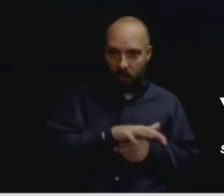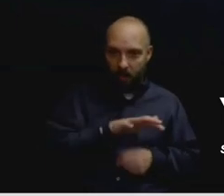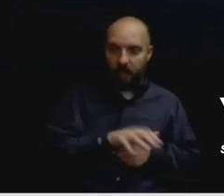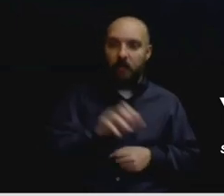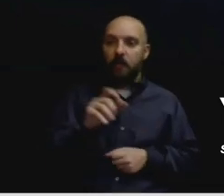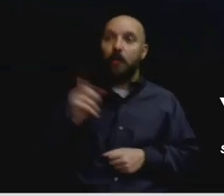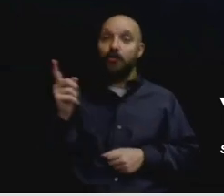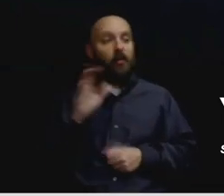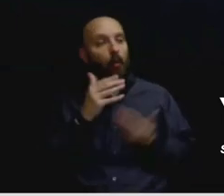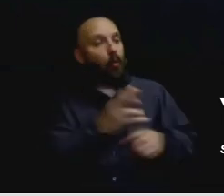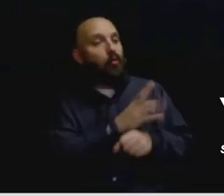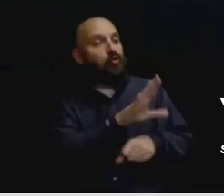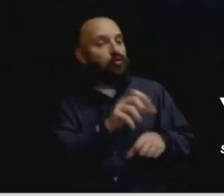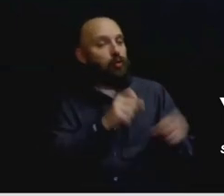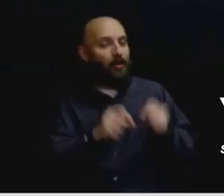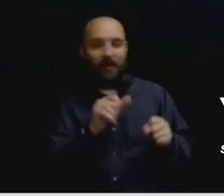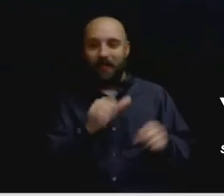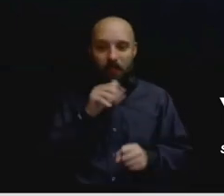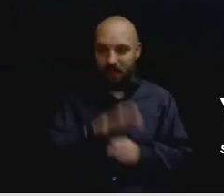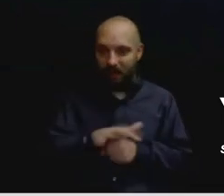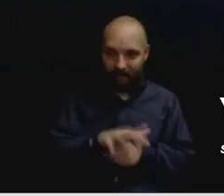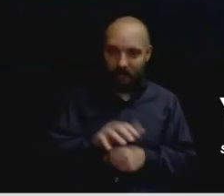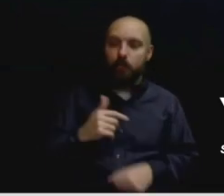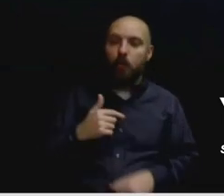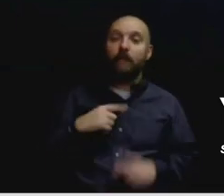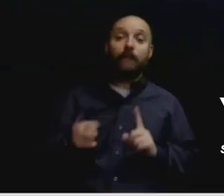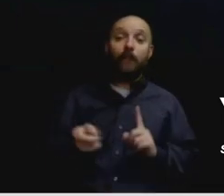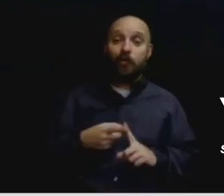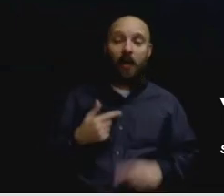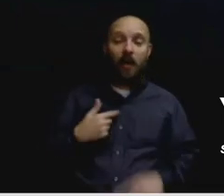go, at first I would go home and just